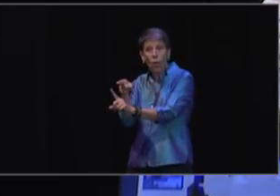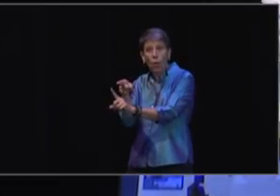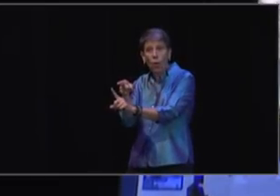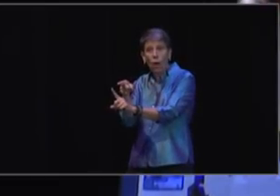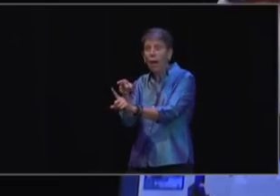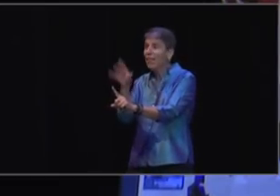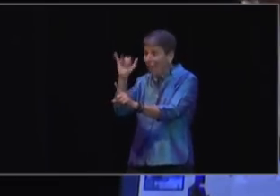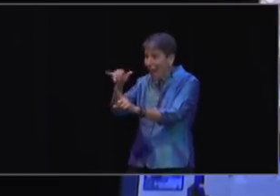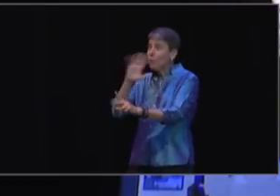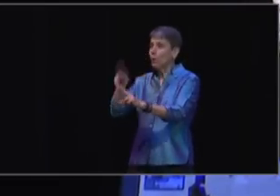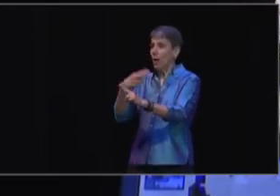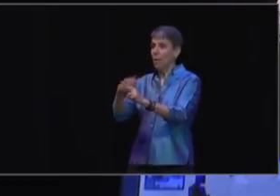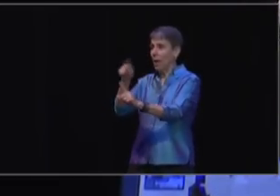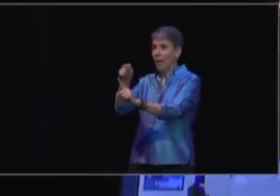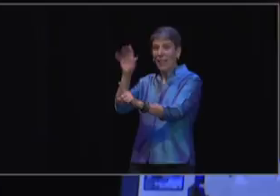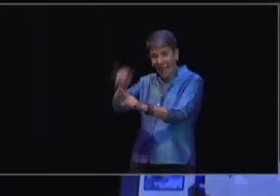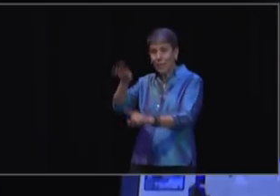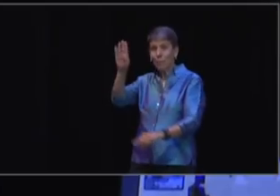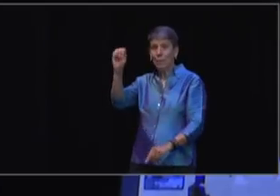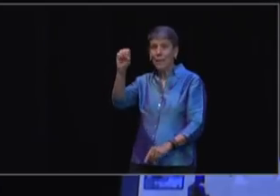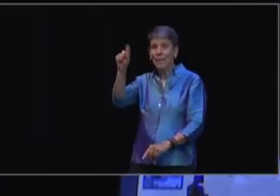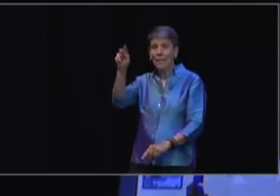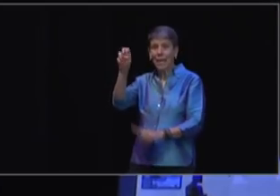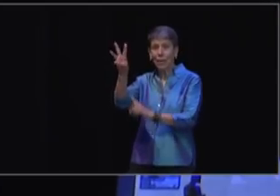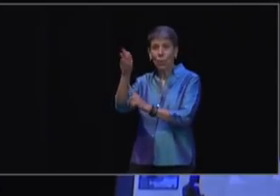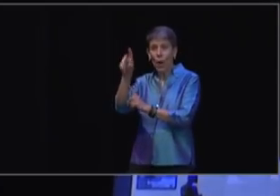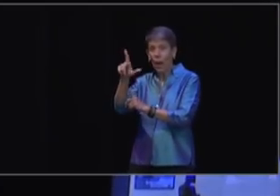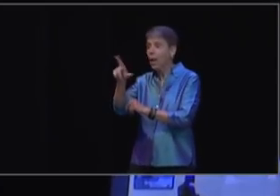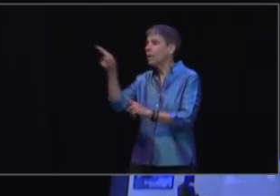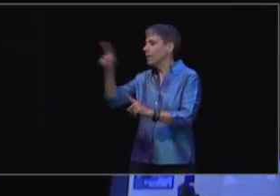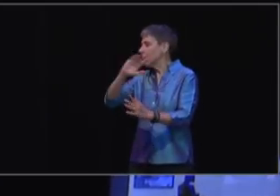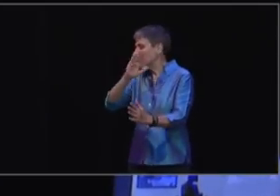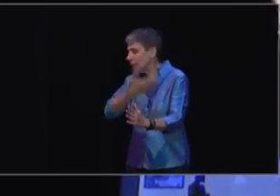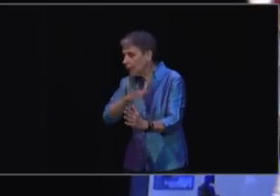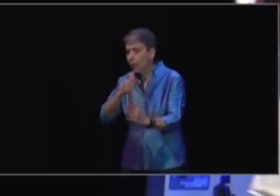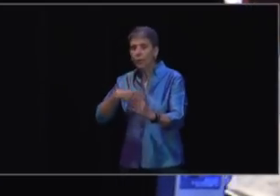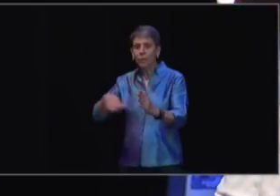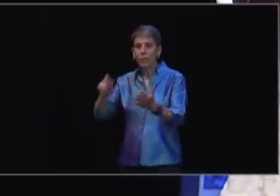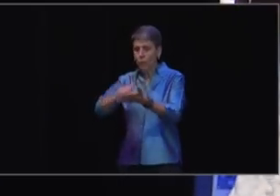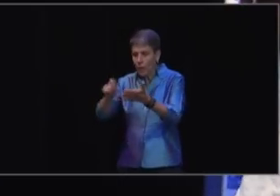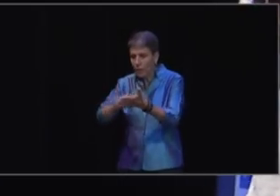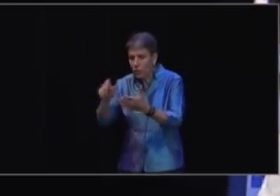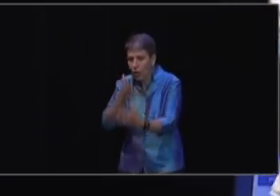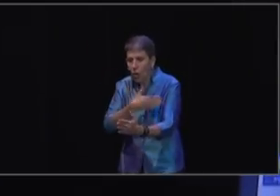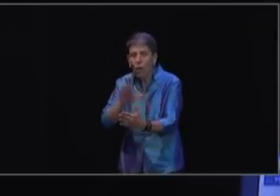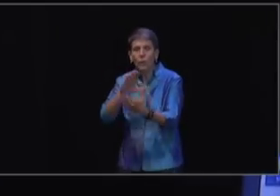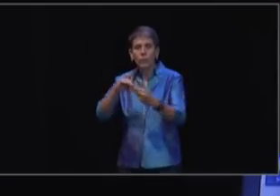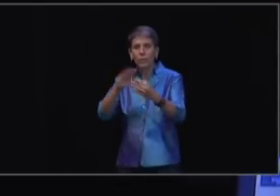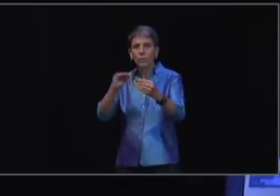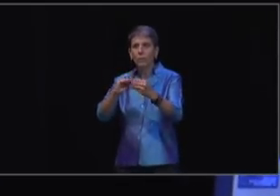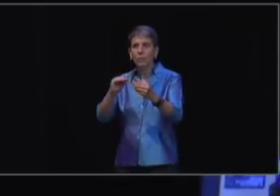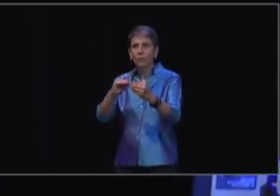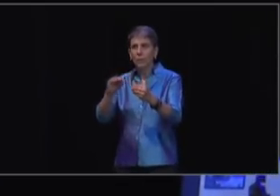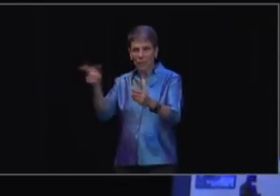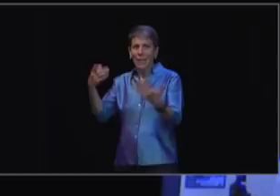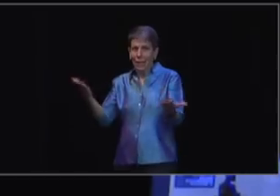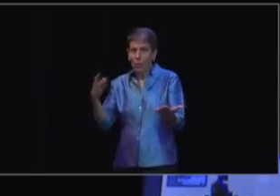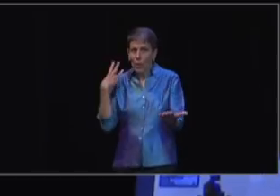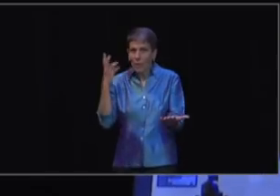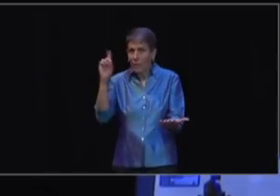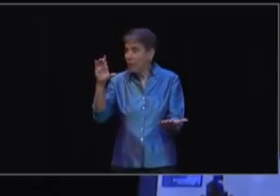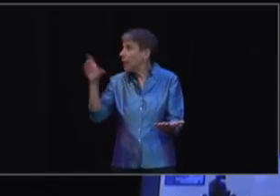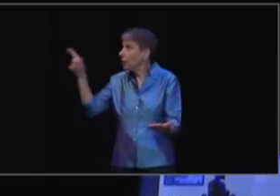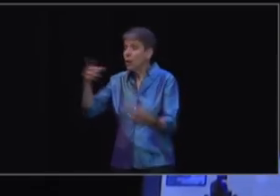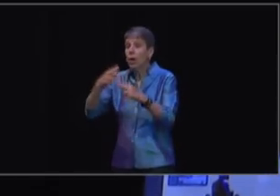about. This is B. Steadwell, who is a singer and a songwriter from Washington, D.C. And her music, which she calls